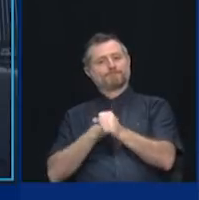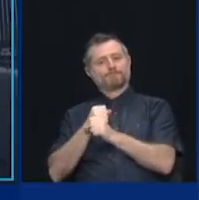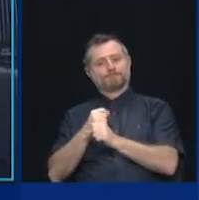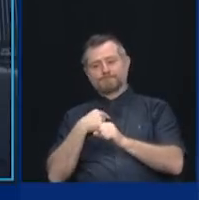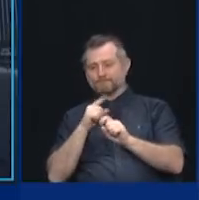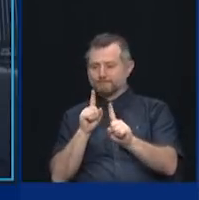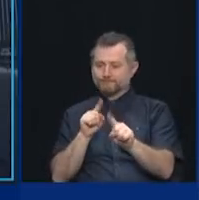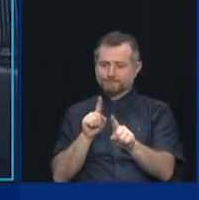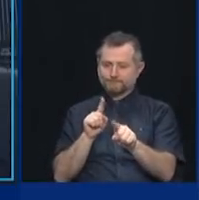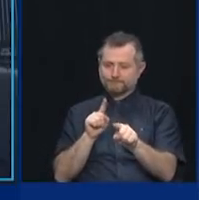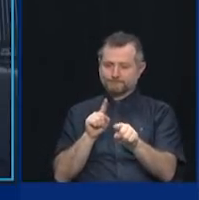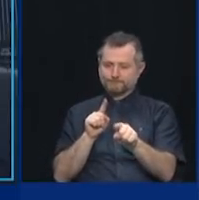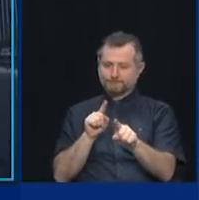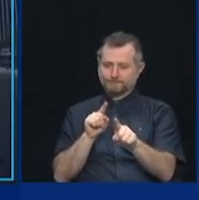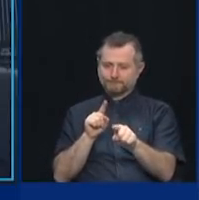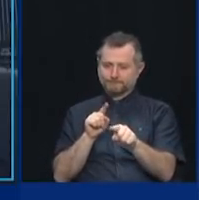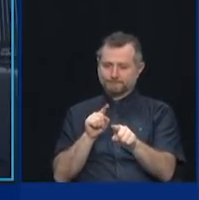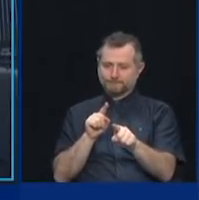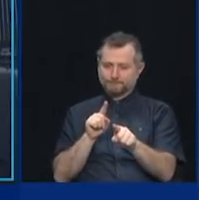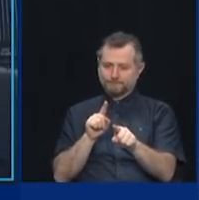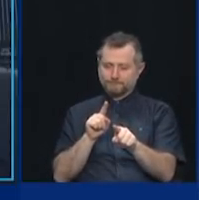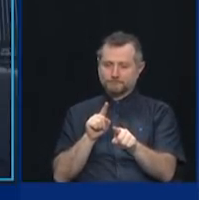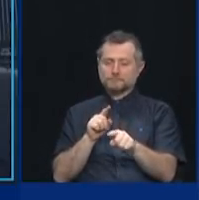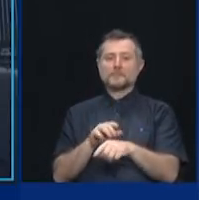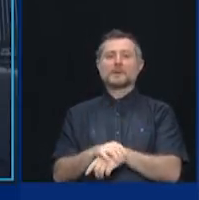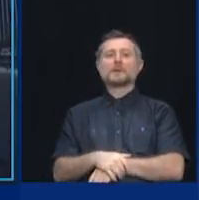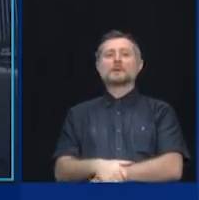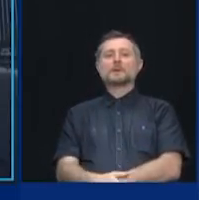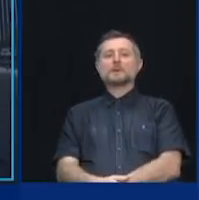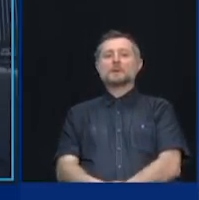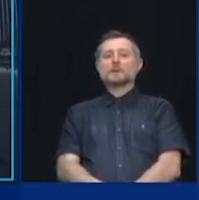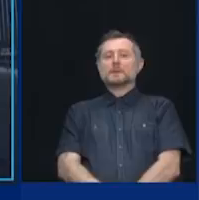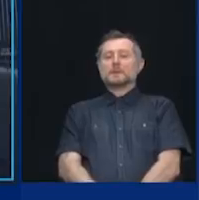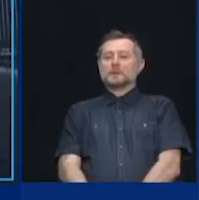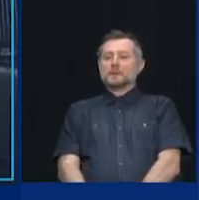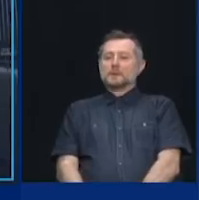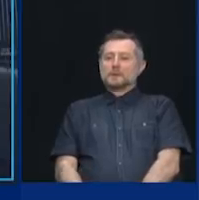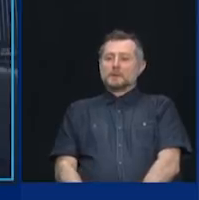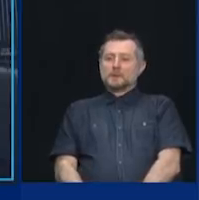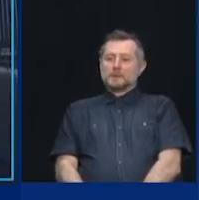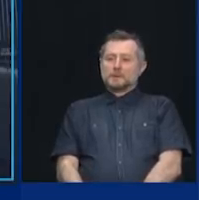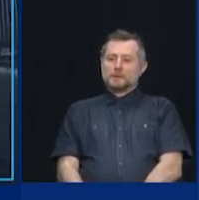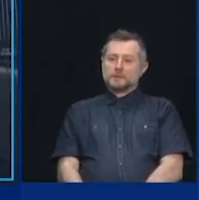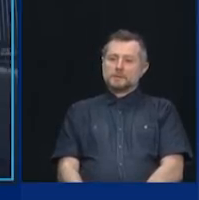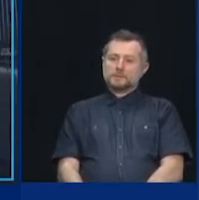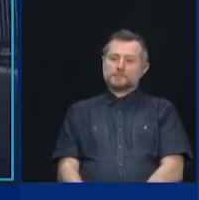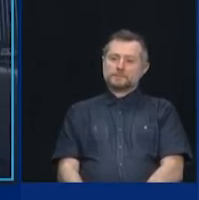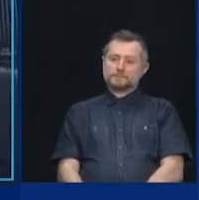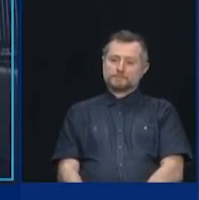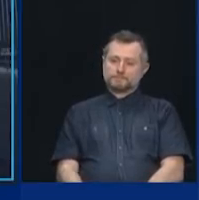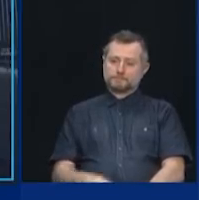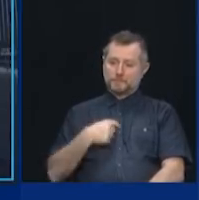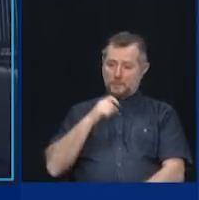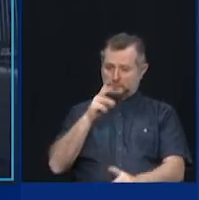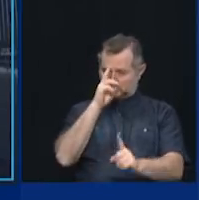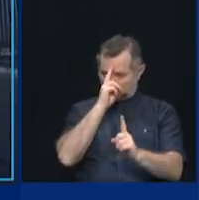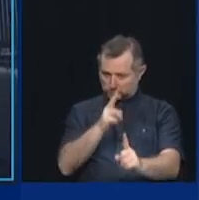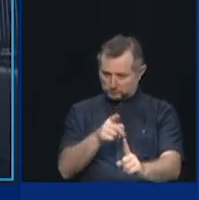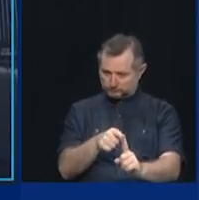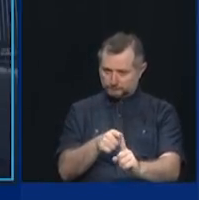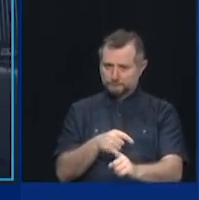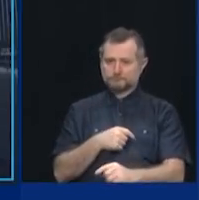So part of saying thank you is the honor. Part of it is making sure it doesn't happen again and we learn the lessons of the